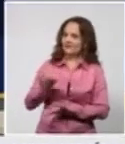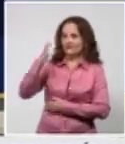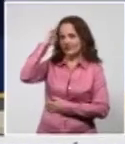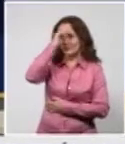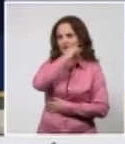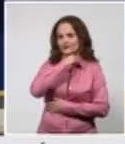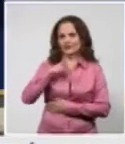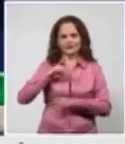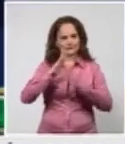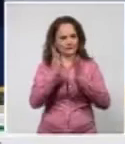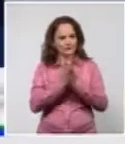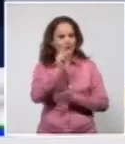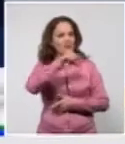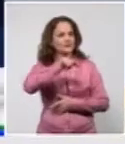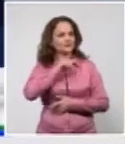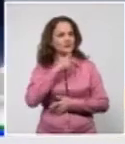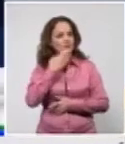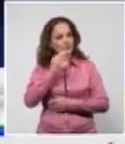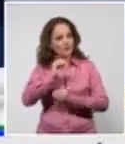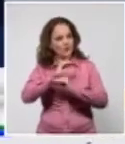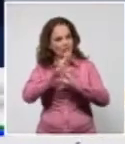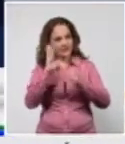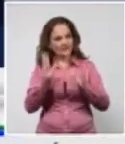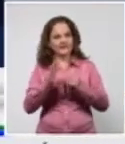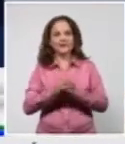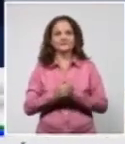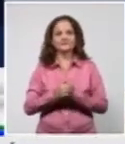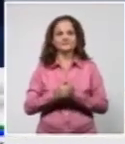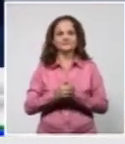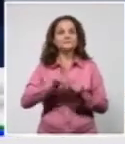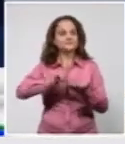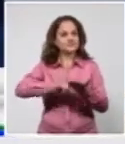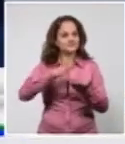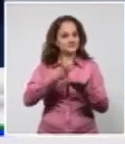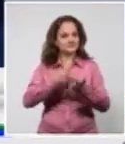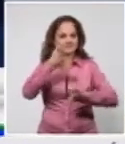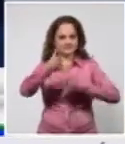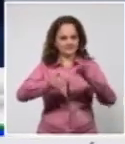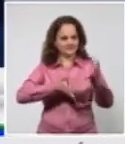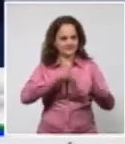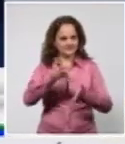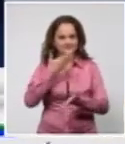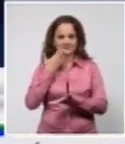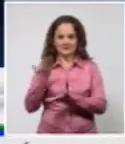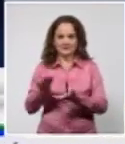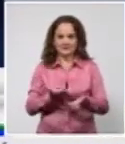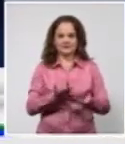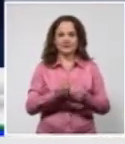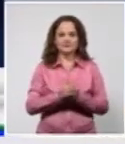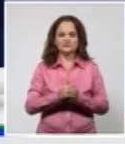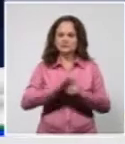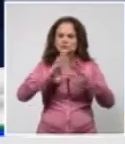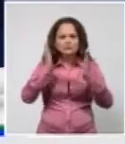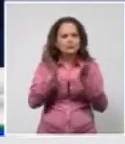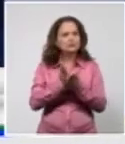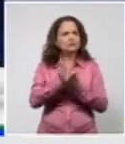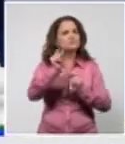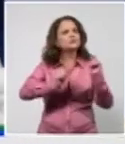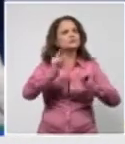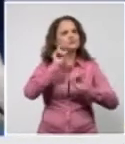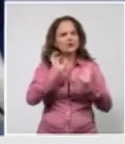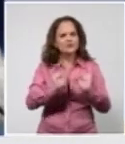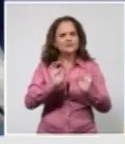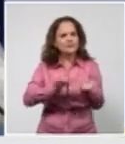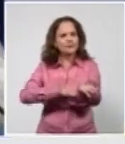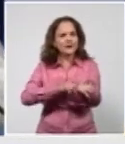Good morning to everyone, to Pepe Mejia, who joins us today, to the sign language interpreter and the audience